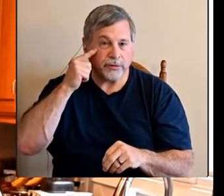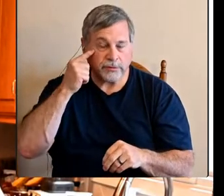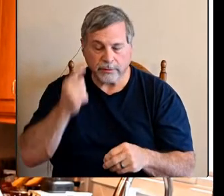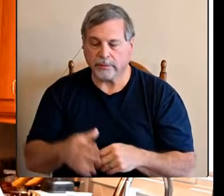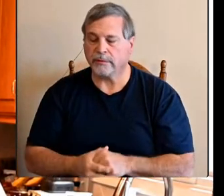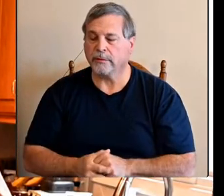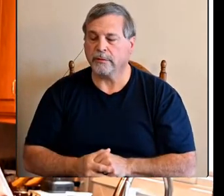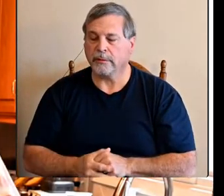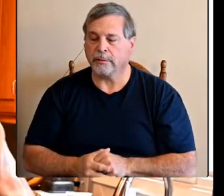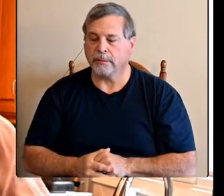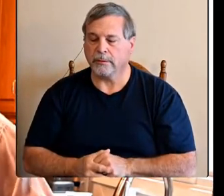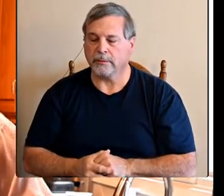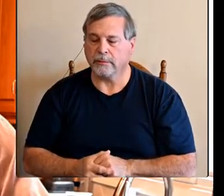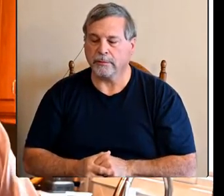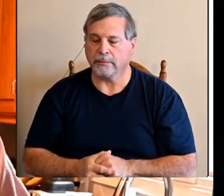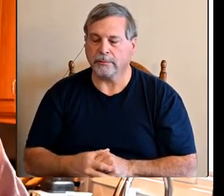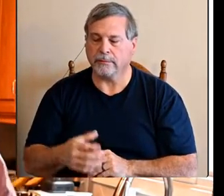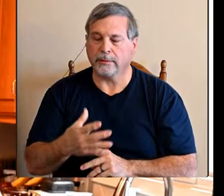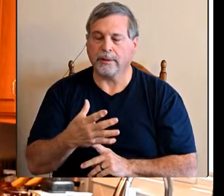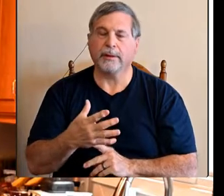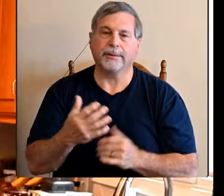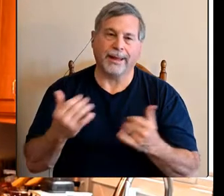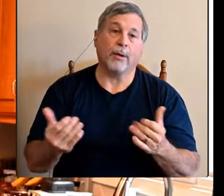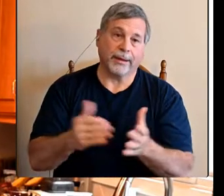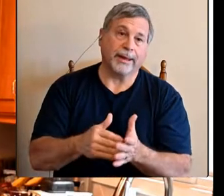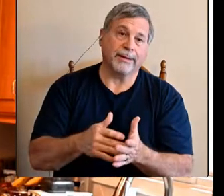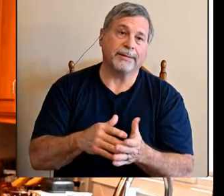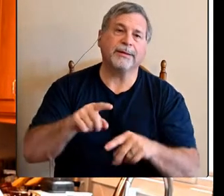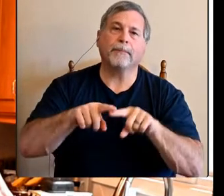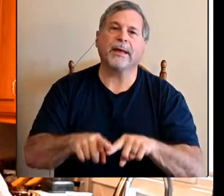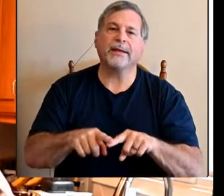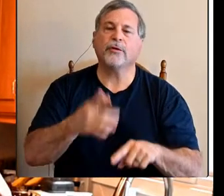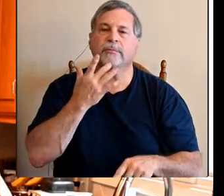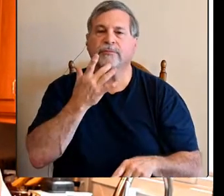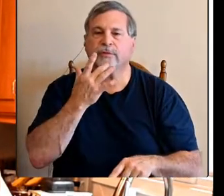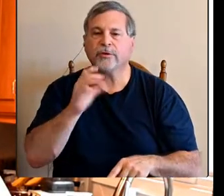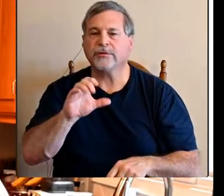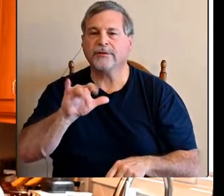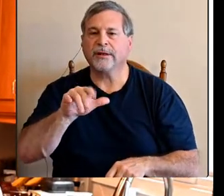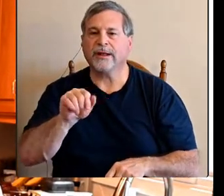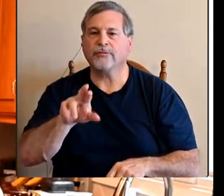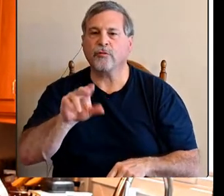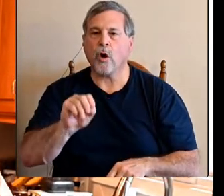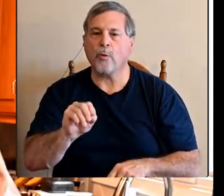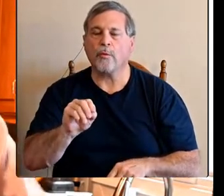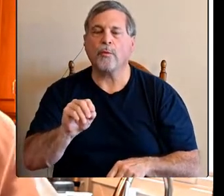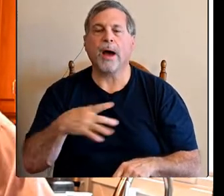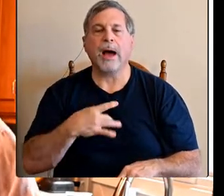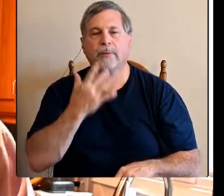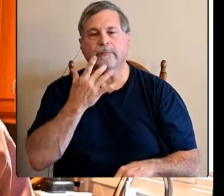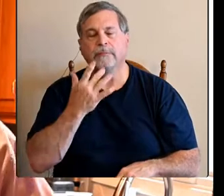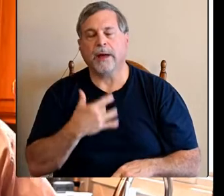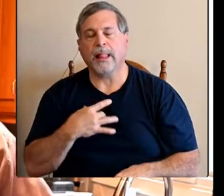now again depends on your taste for cilantro I like cilantro